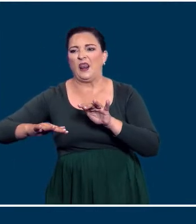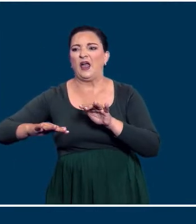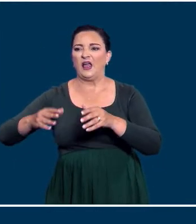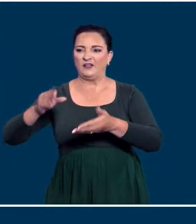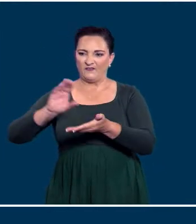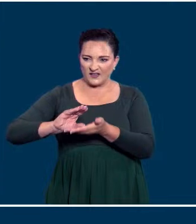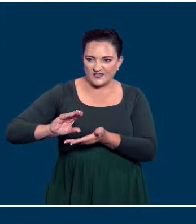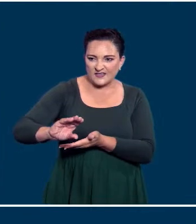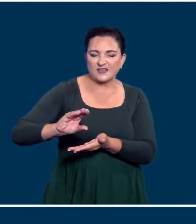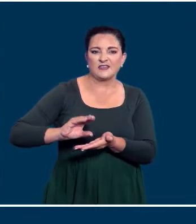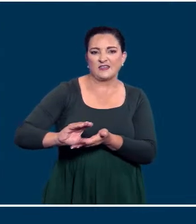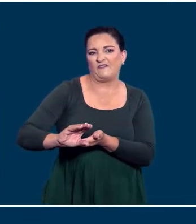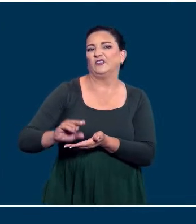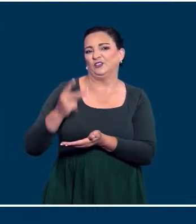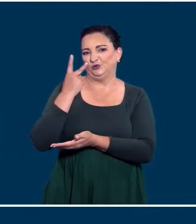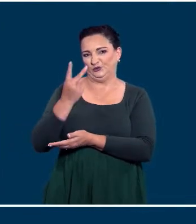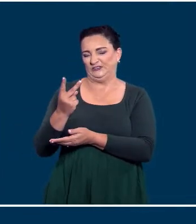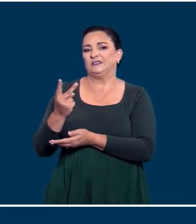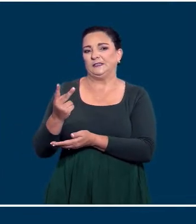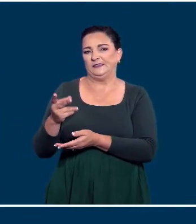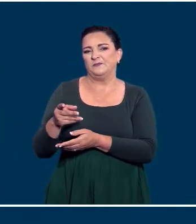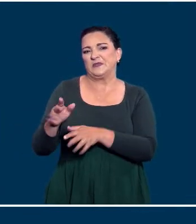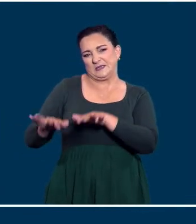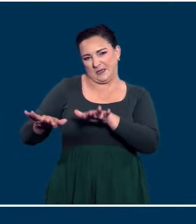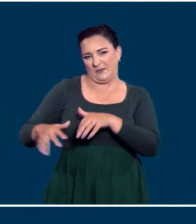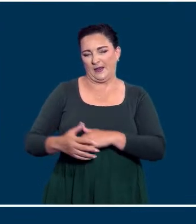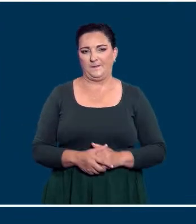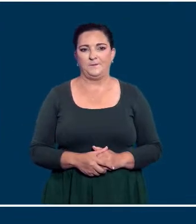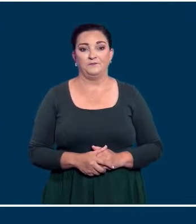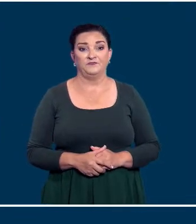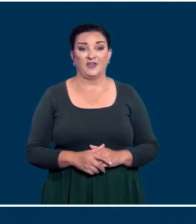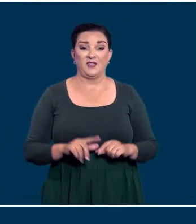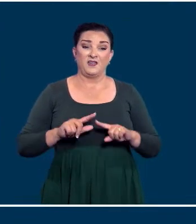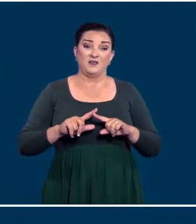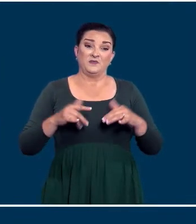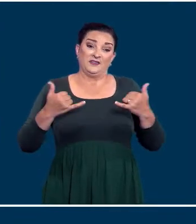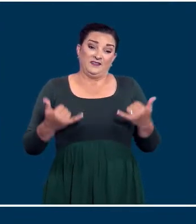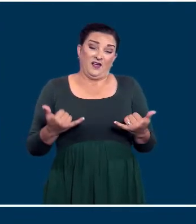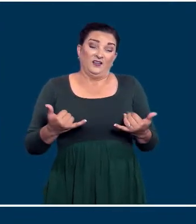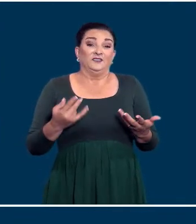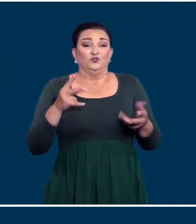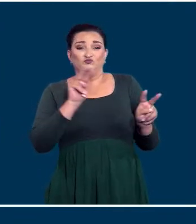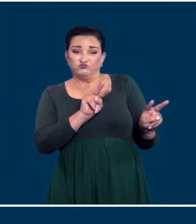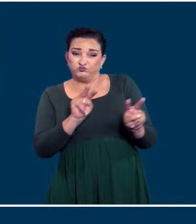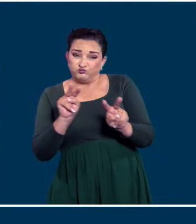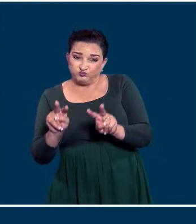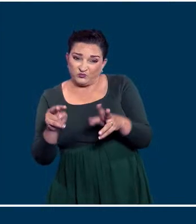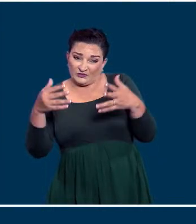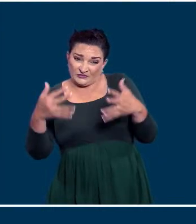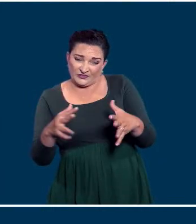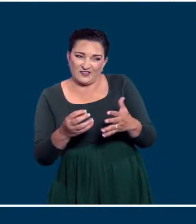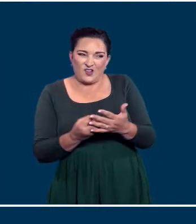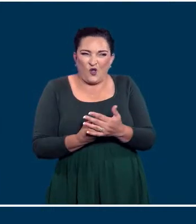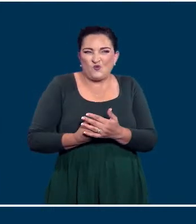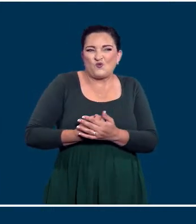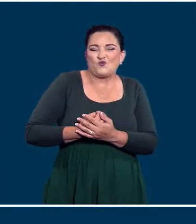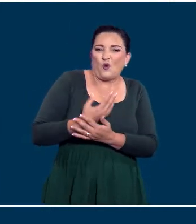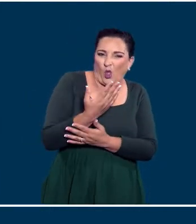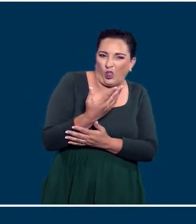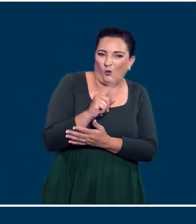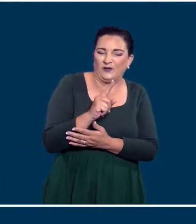you are all familiar with. So from a growth perspective, what this really means is that it leaves the